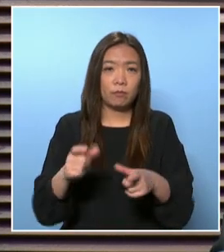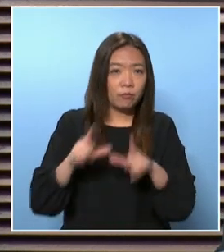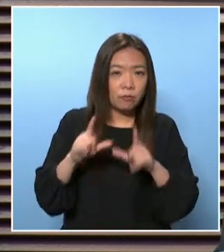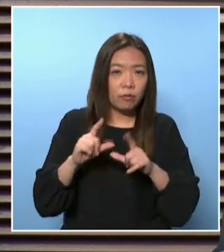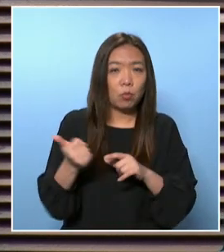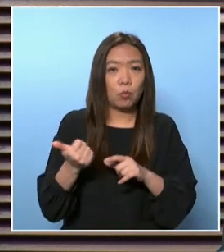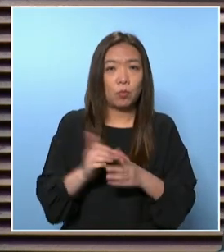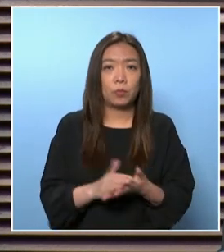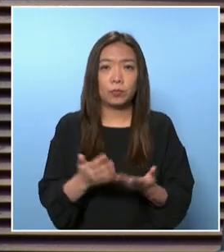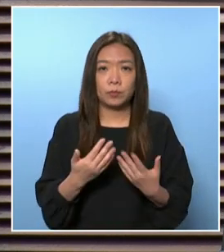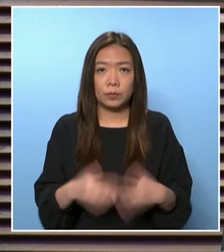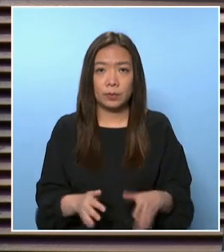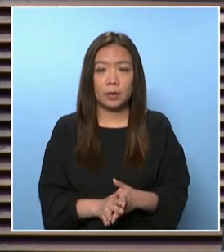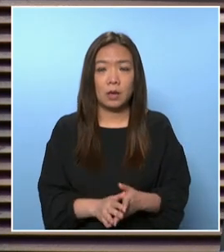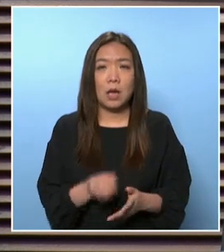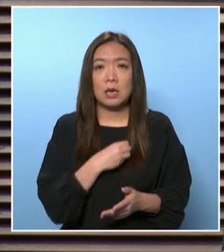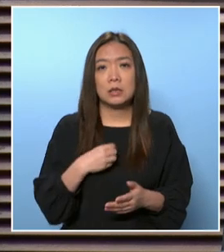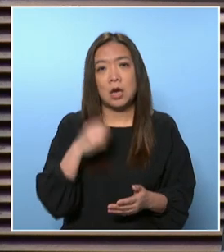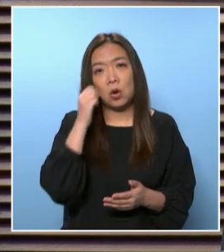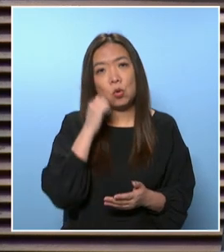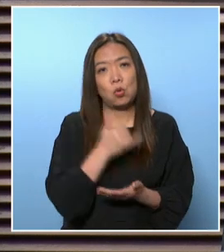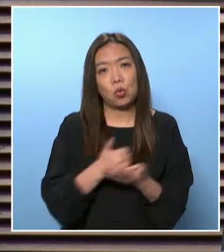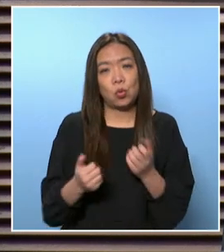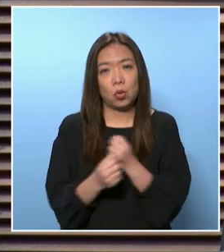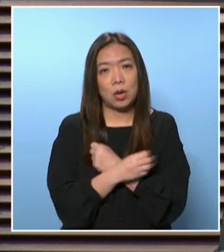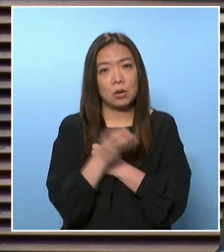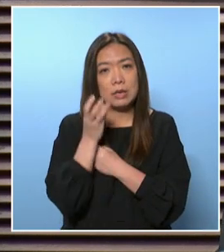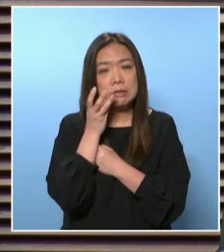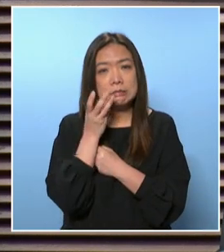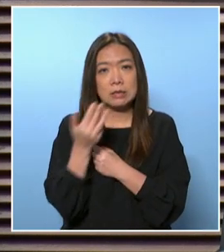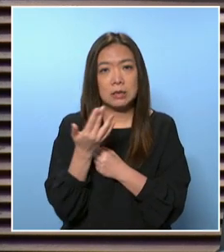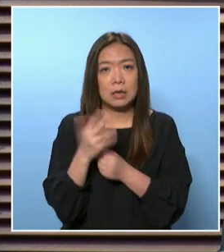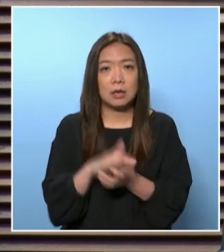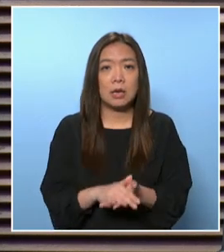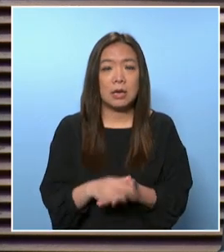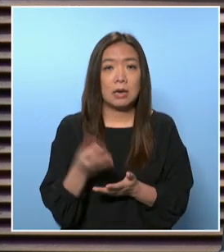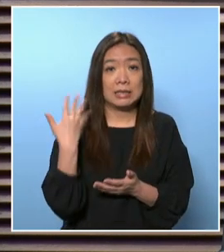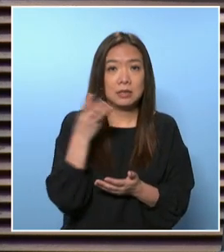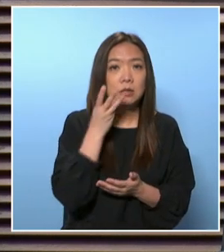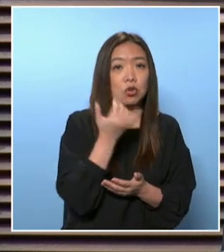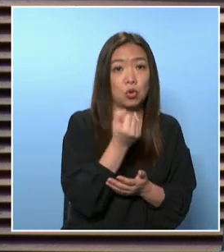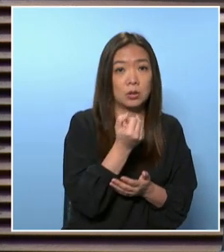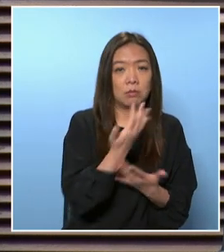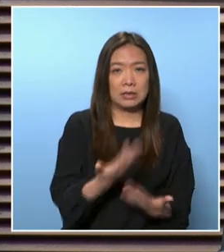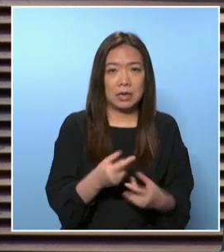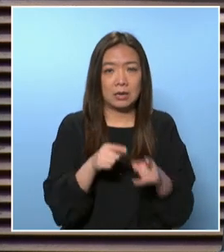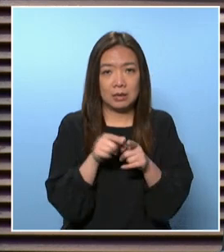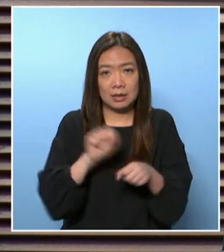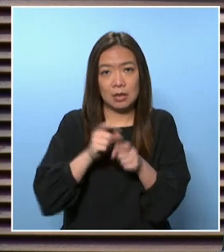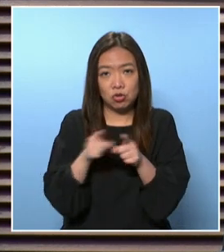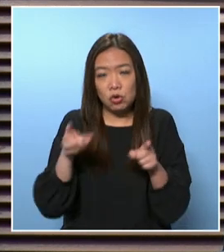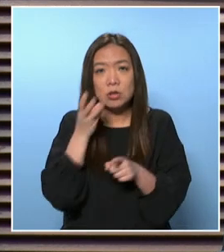of inquiries. The response has been pretty good. And the retirement age of doctors is gone up from 60